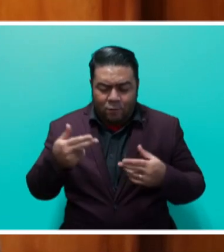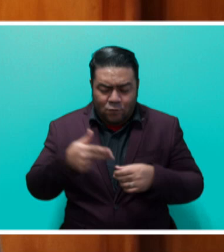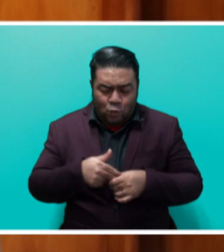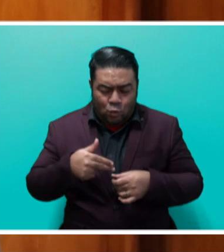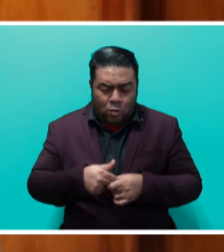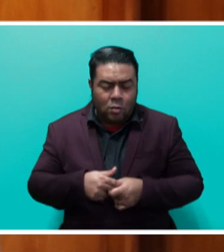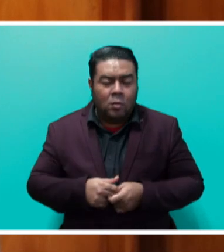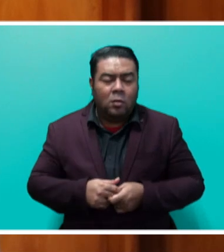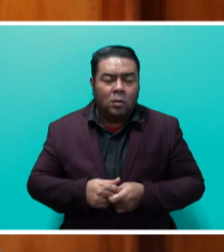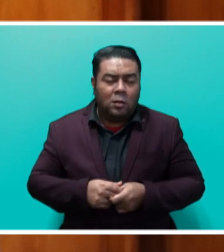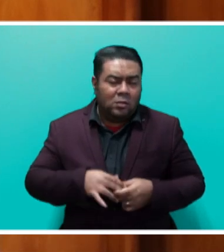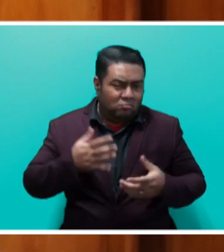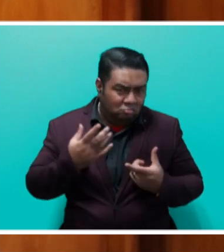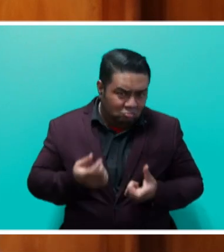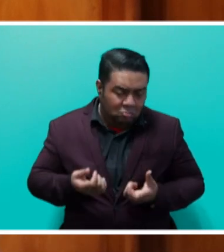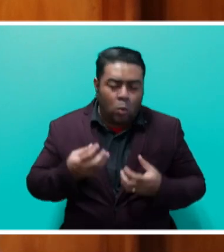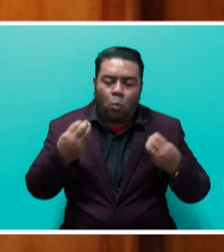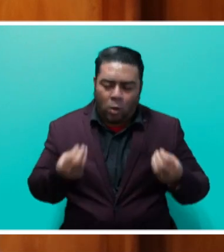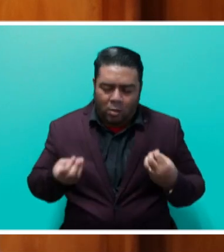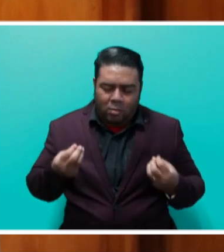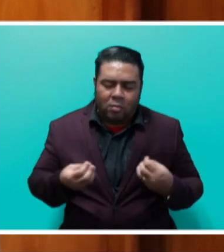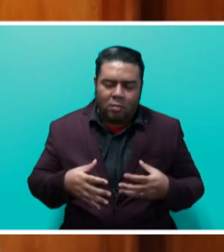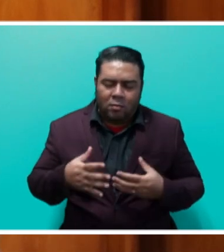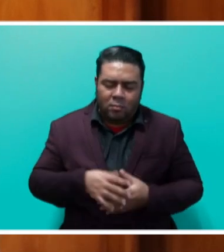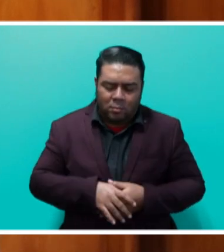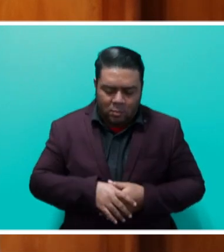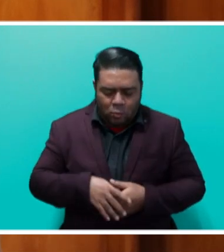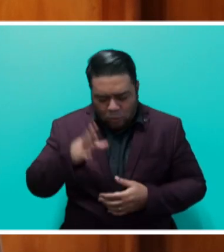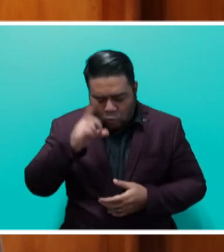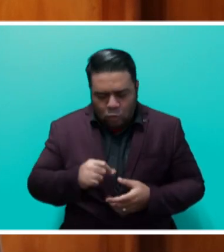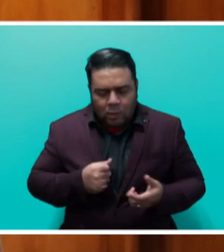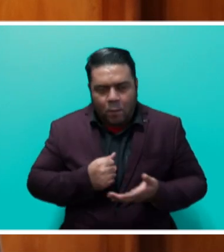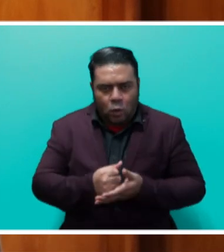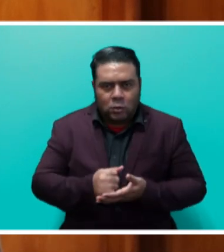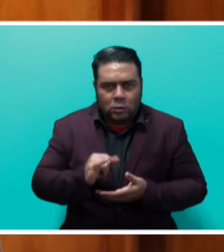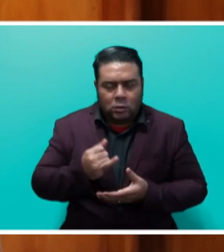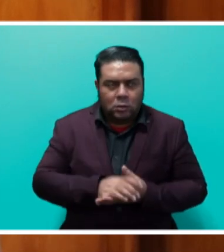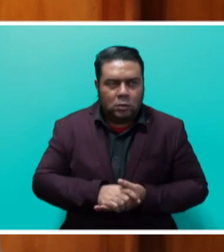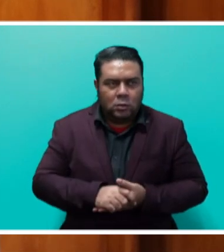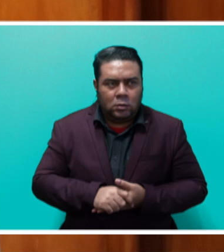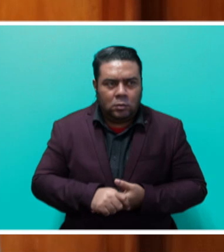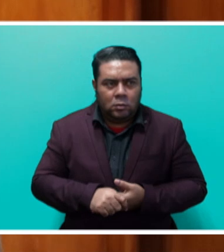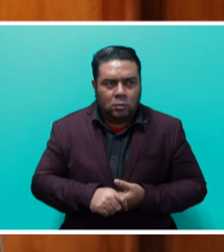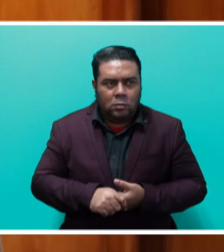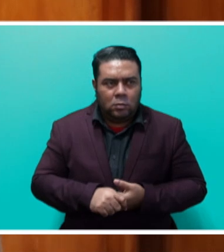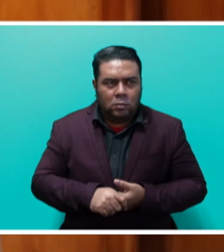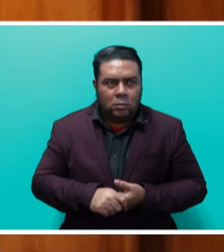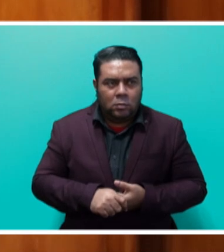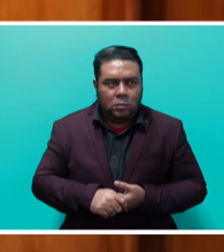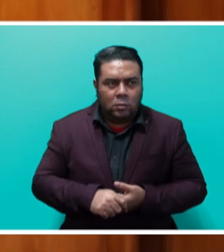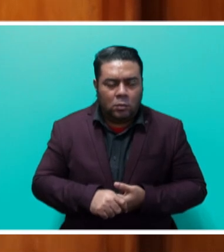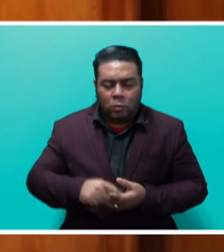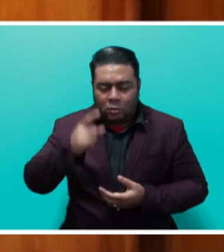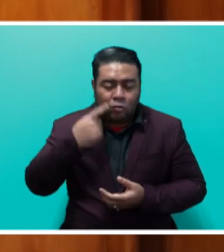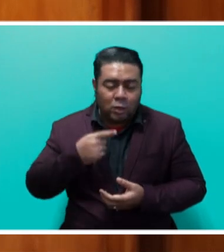potential is worthwhile pursuit. We certainly support it, and we'll actually try and do our